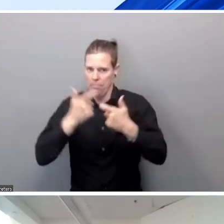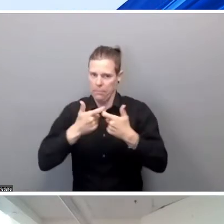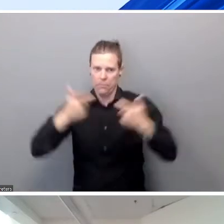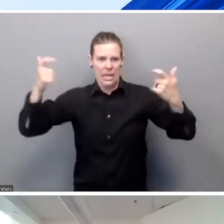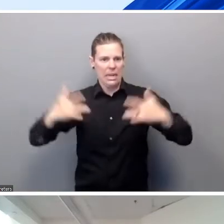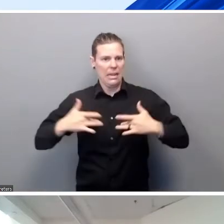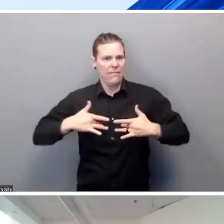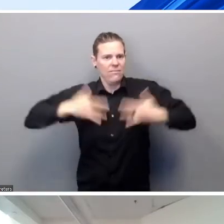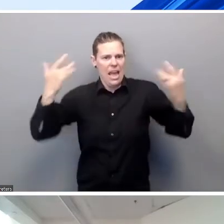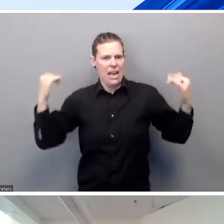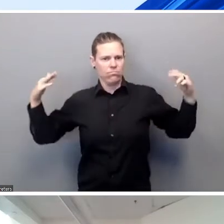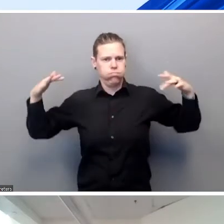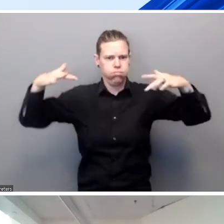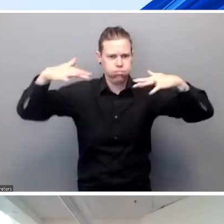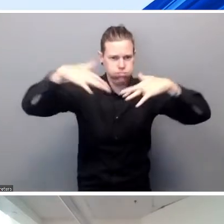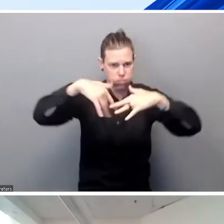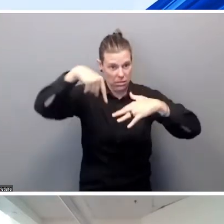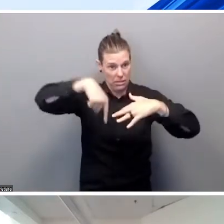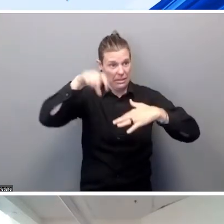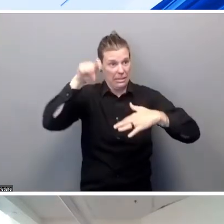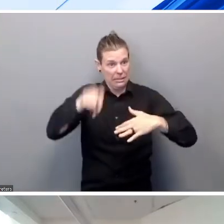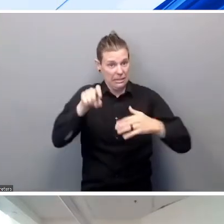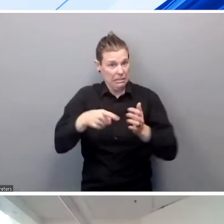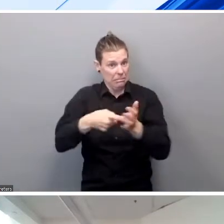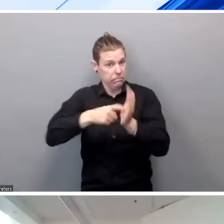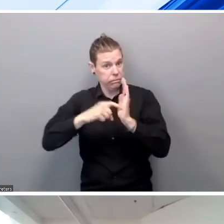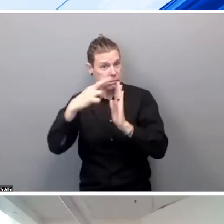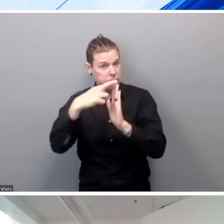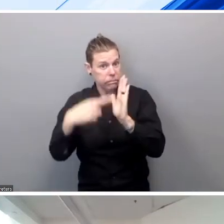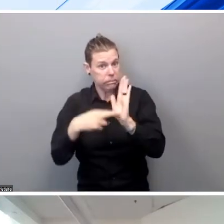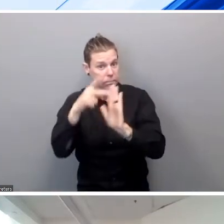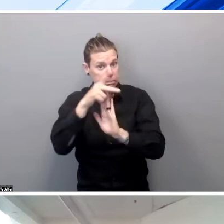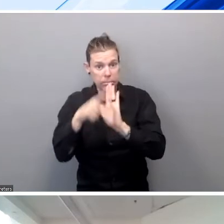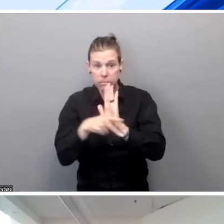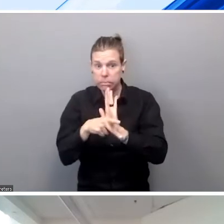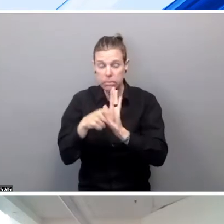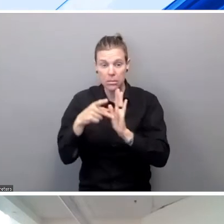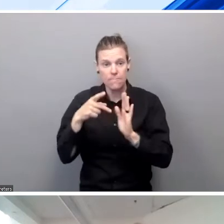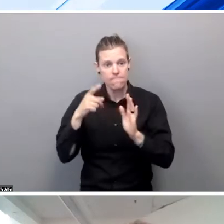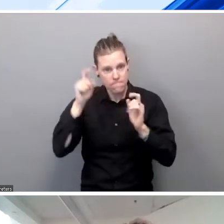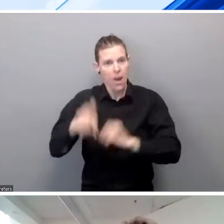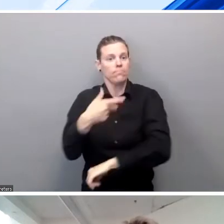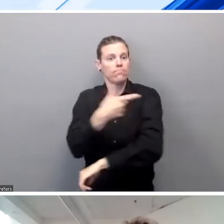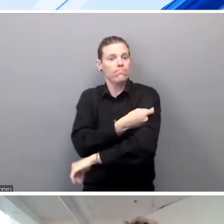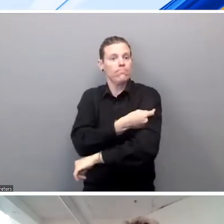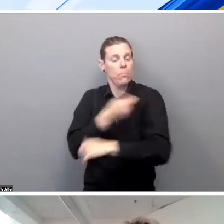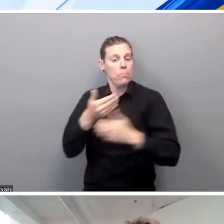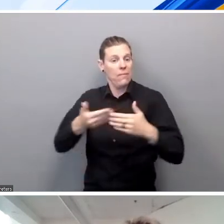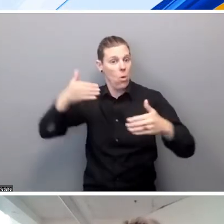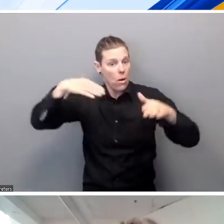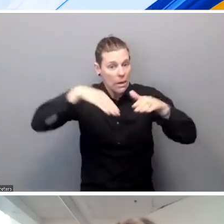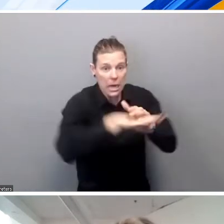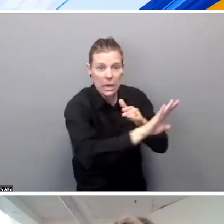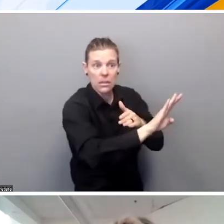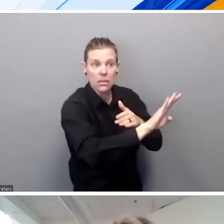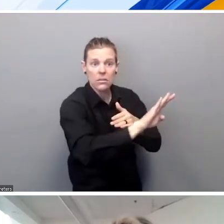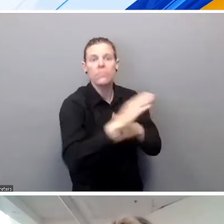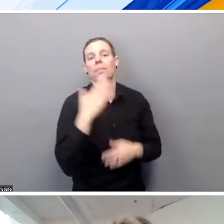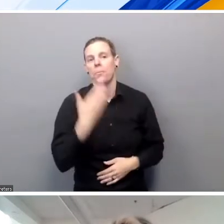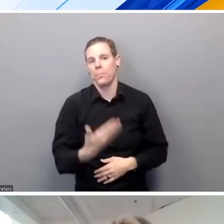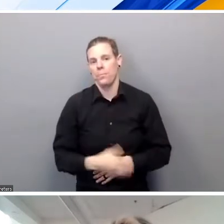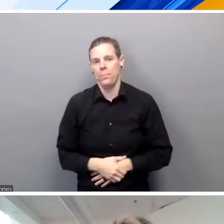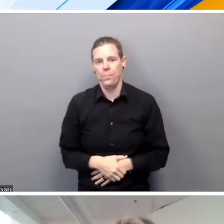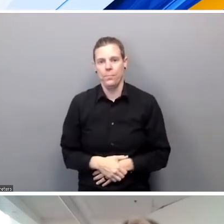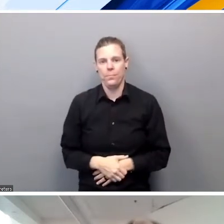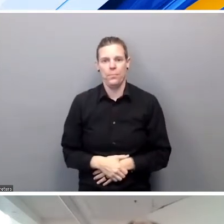that those policies are effective in keeping the venues safer? Thank you. I'm